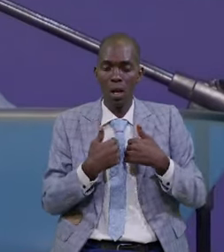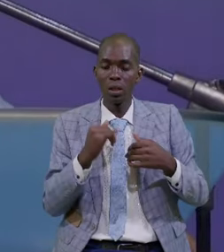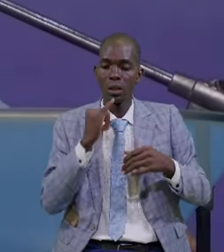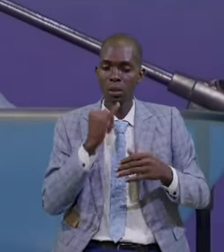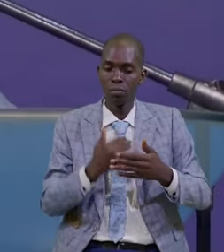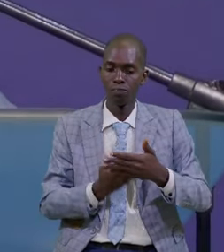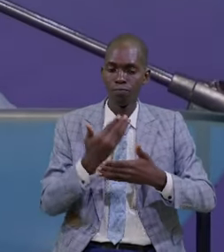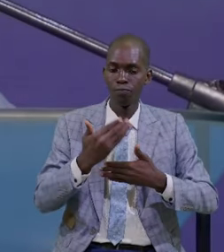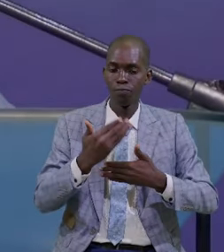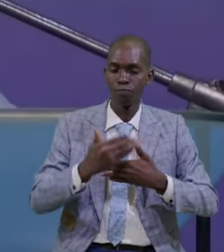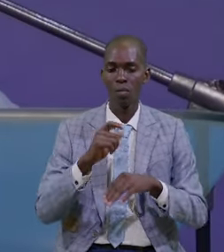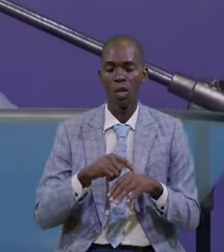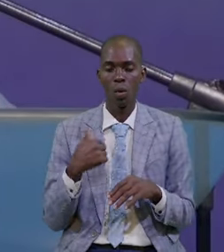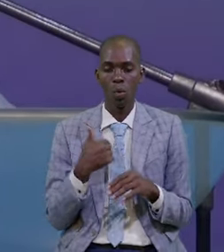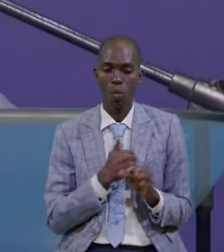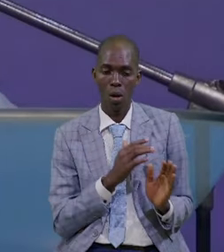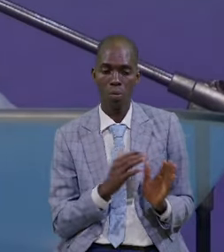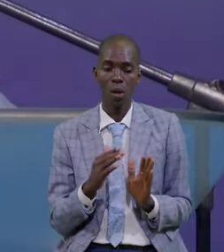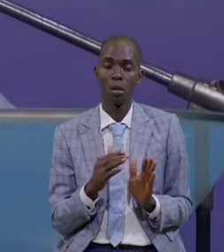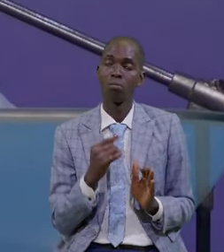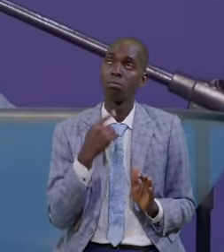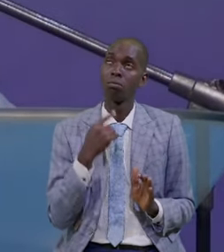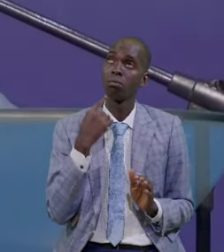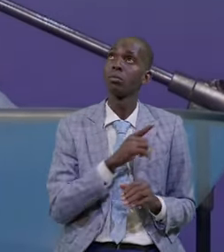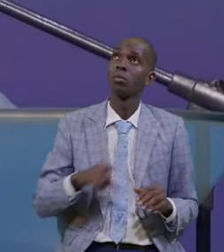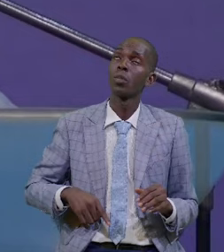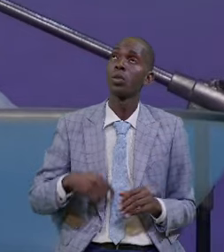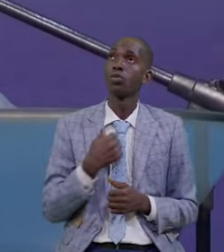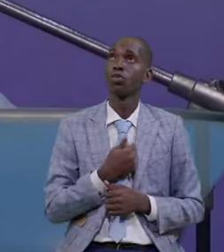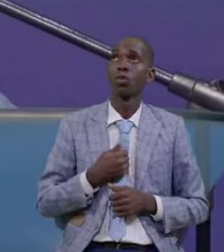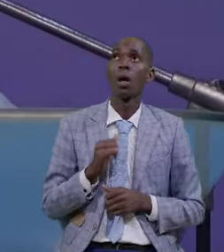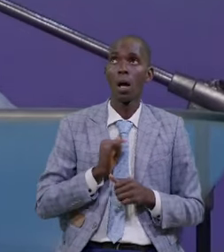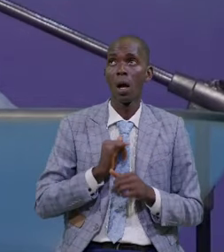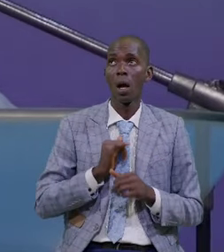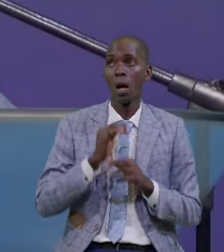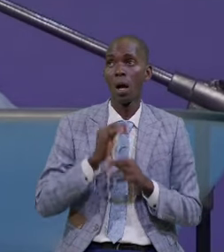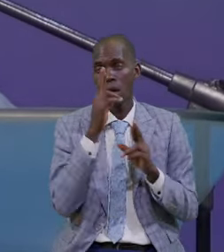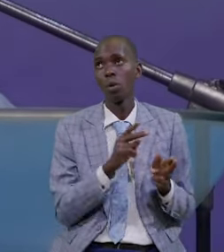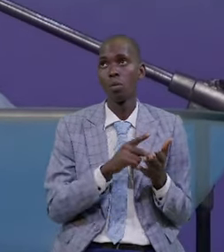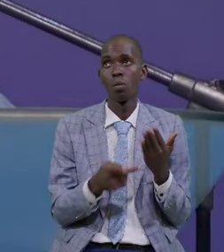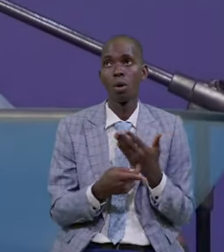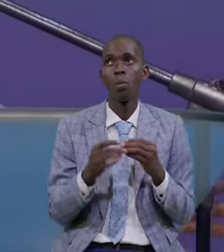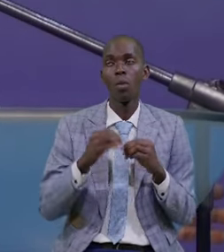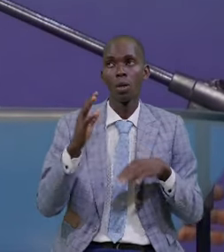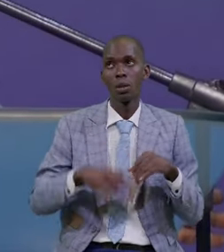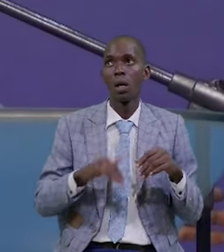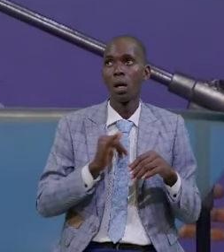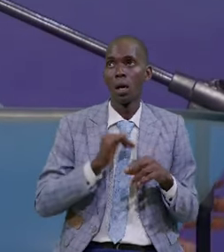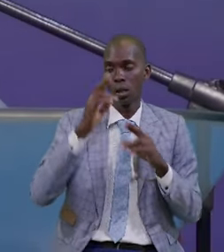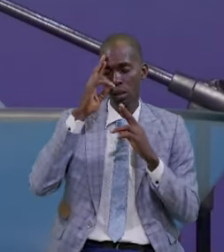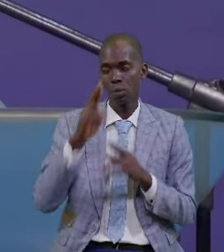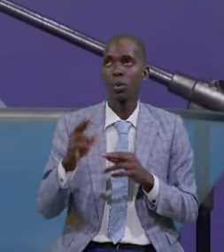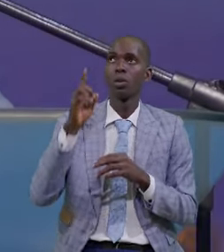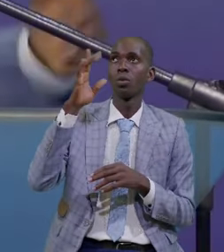sorry, I respect the program more than I respect God. I cannot